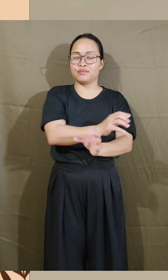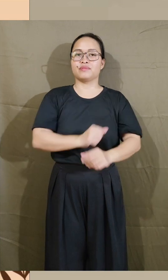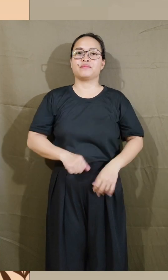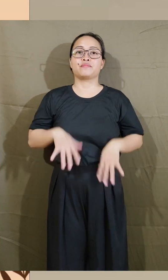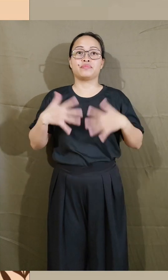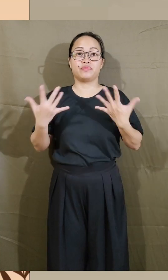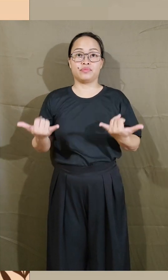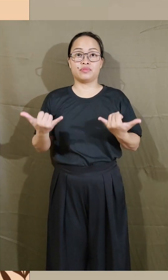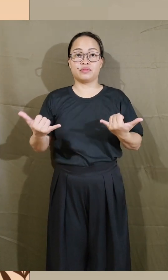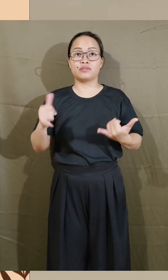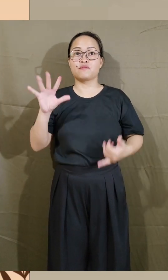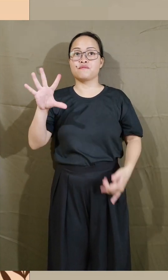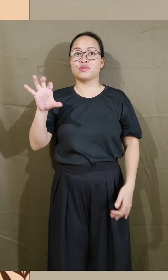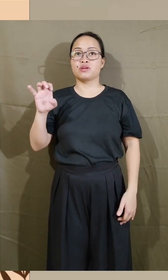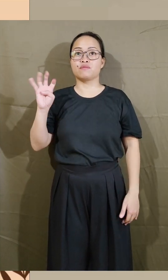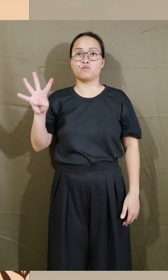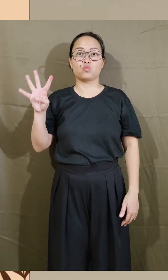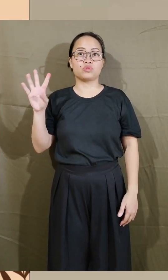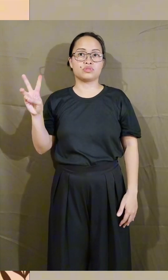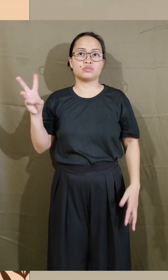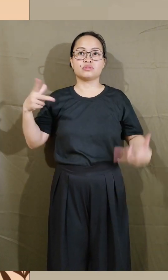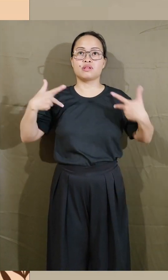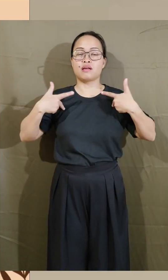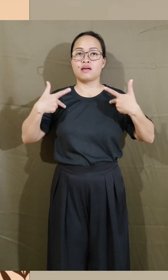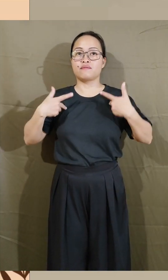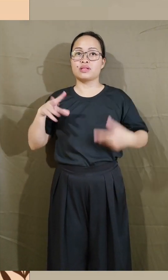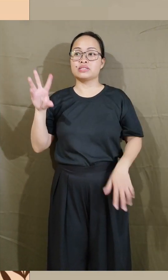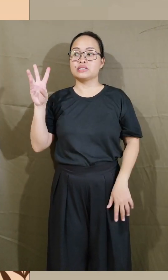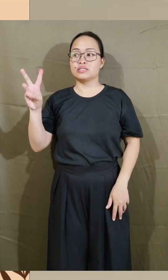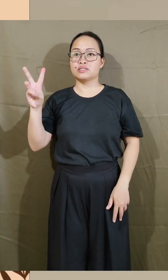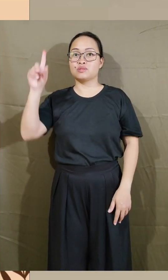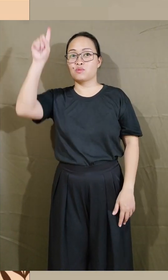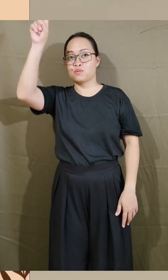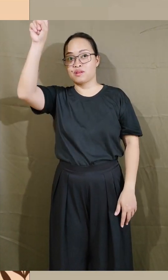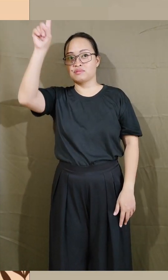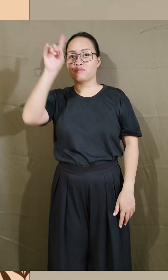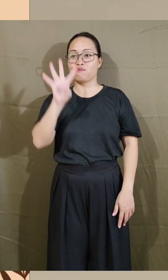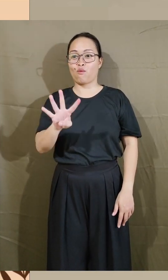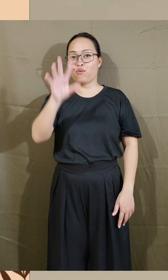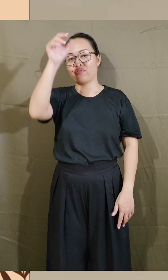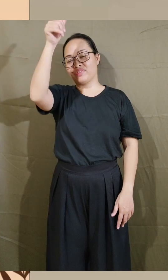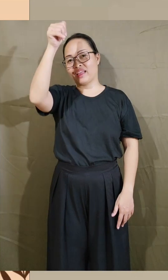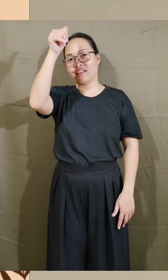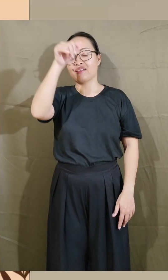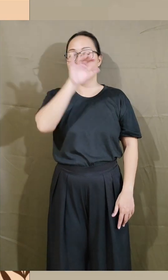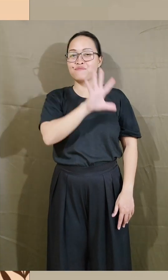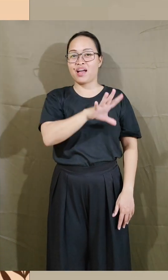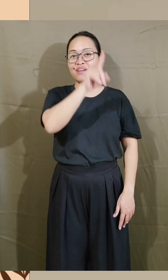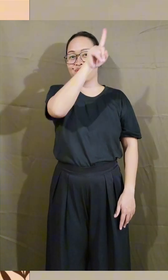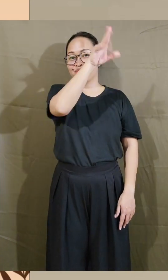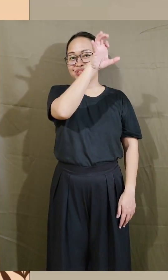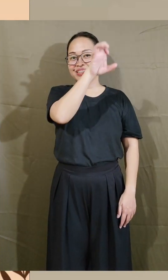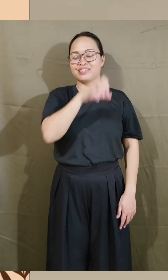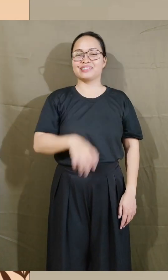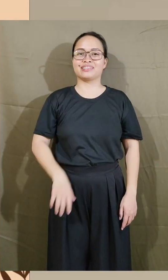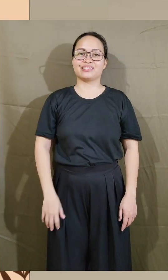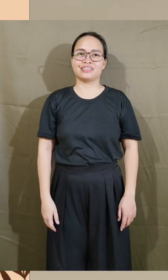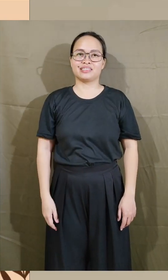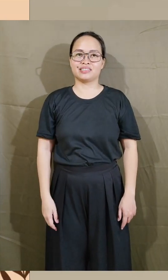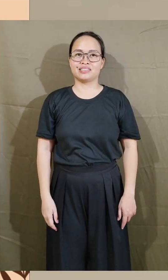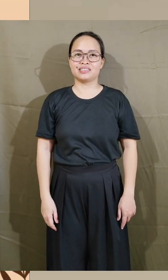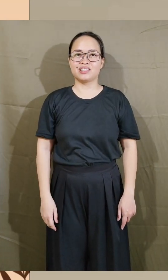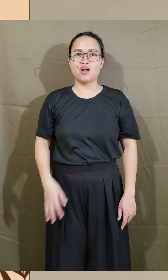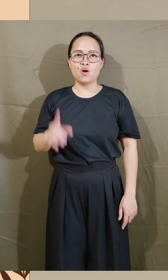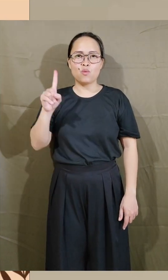Now 546 has 6 ones, 4 tens, and 5 hundreds,